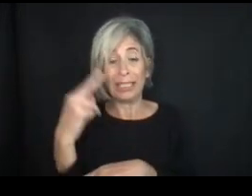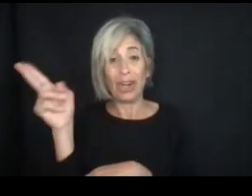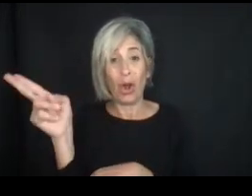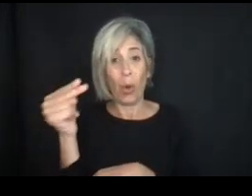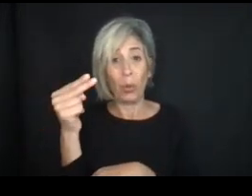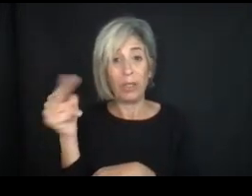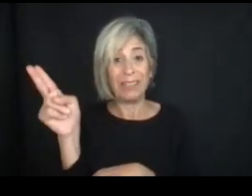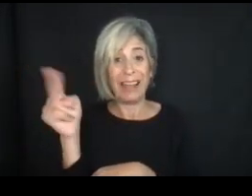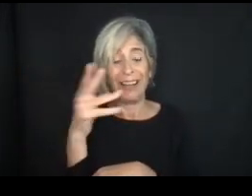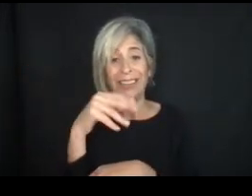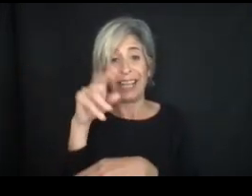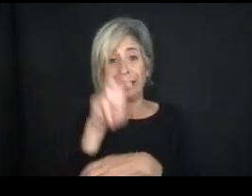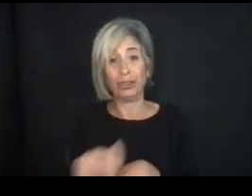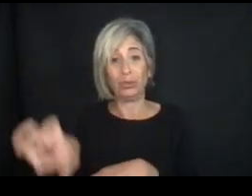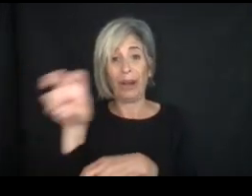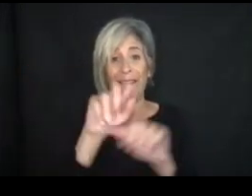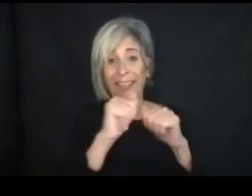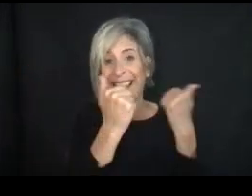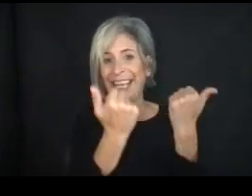travel agencies.